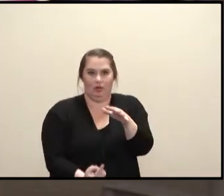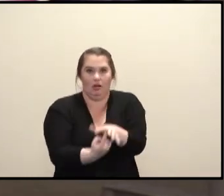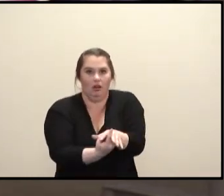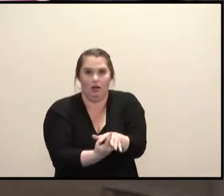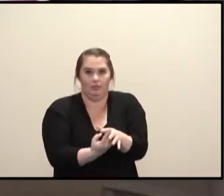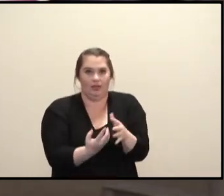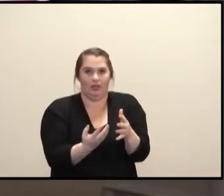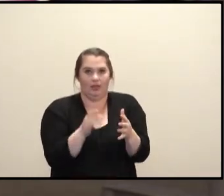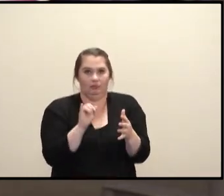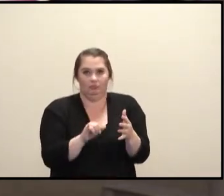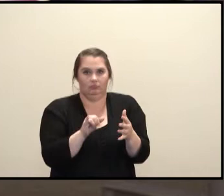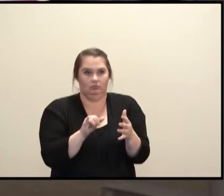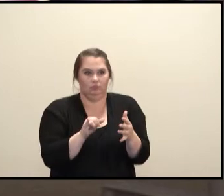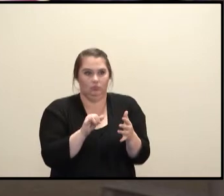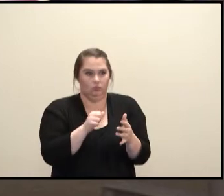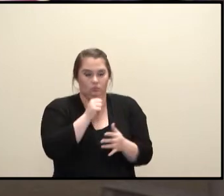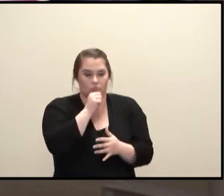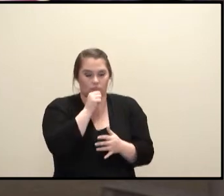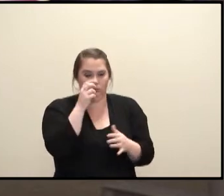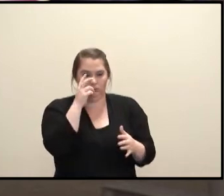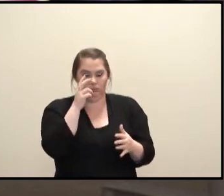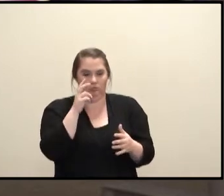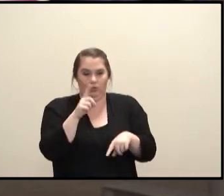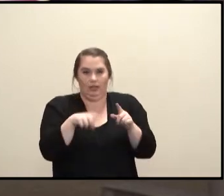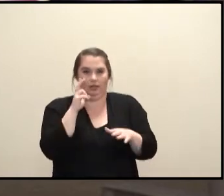foresee. So,